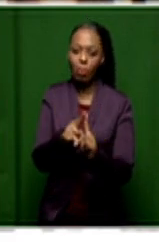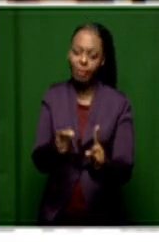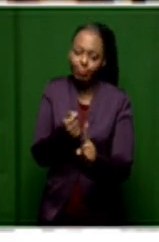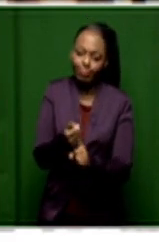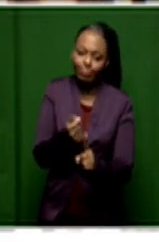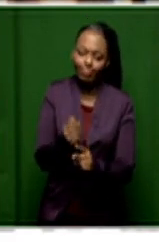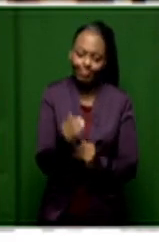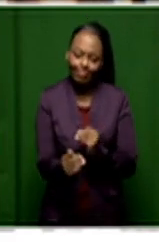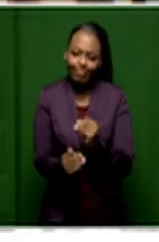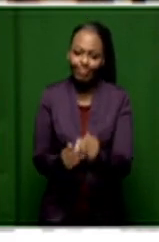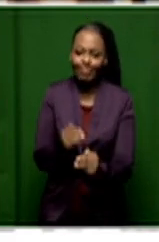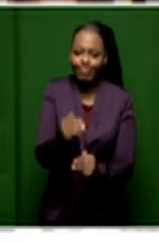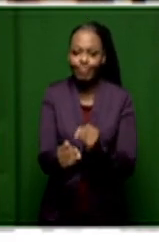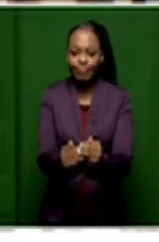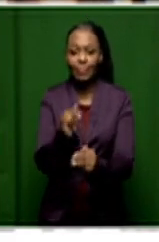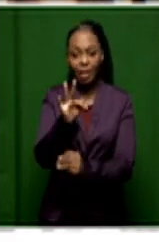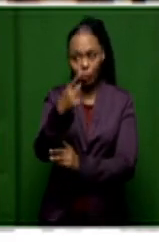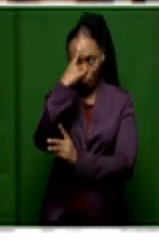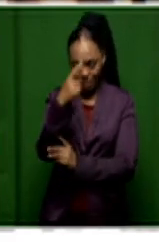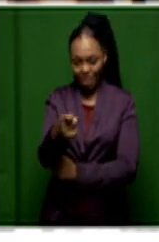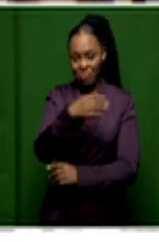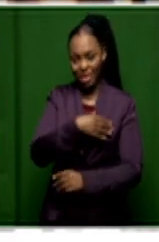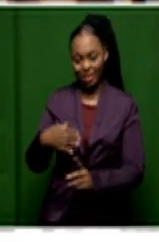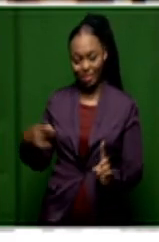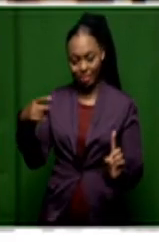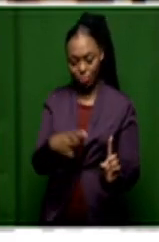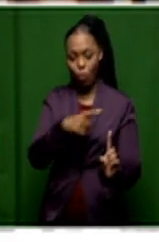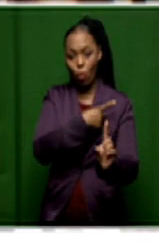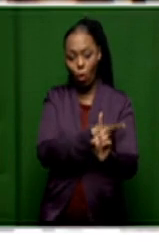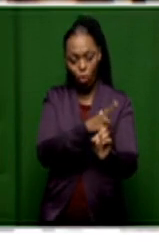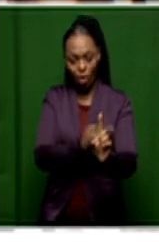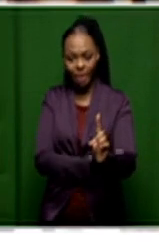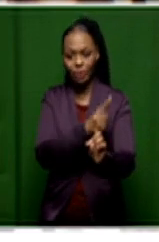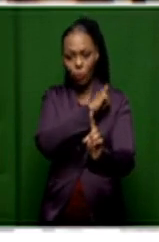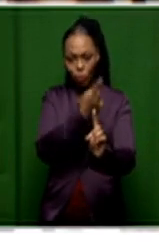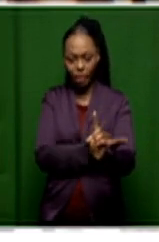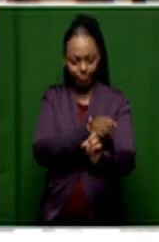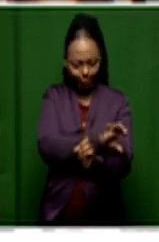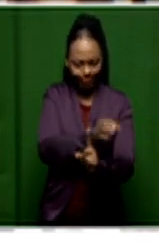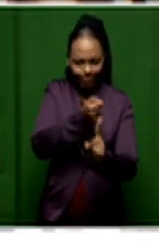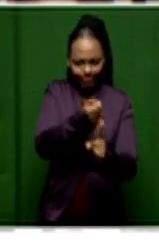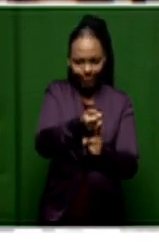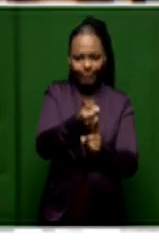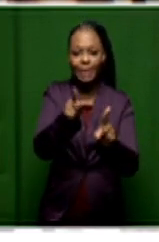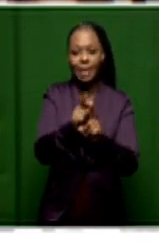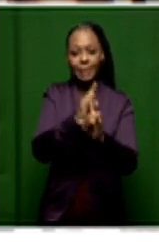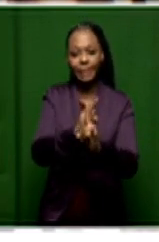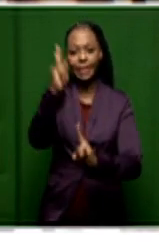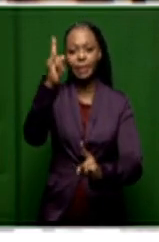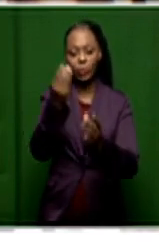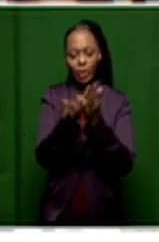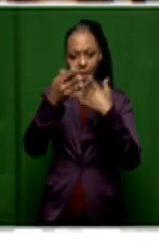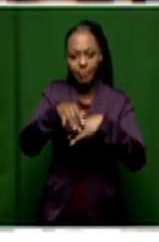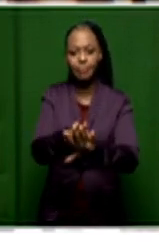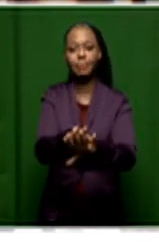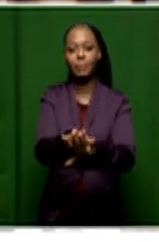sliding. If you believe that the president will exert his authority and succeed with the implementation